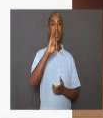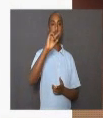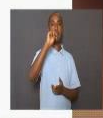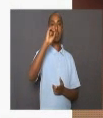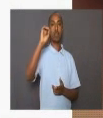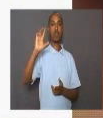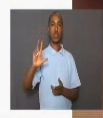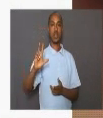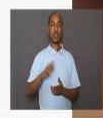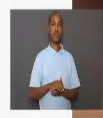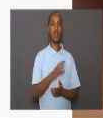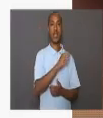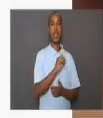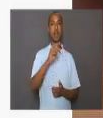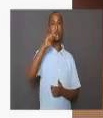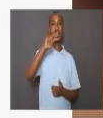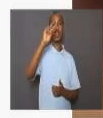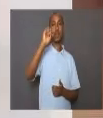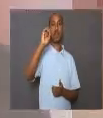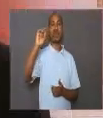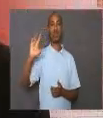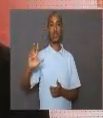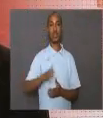nitride, and potassium nitrite.